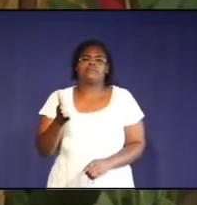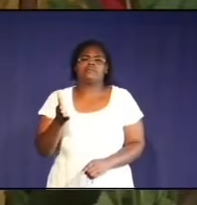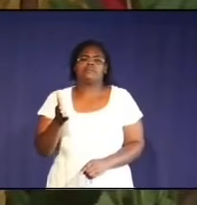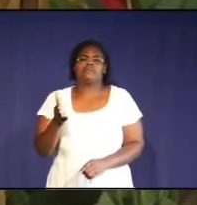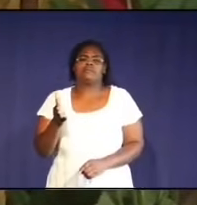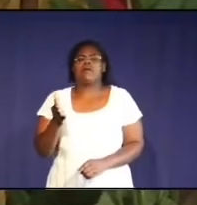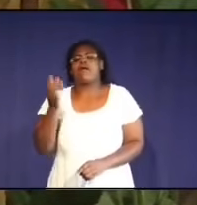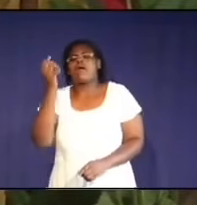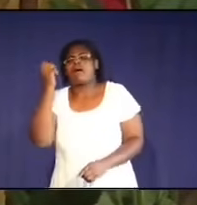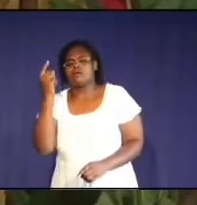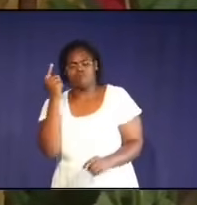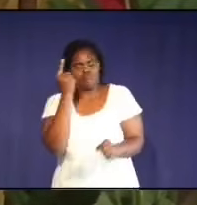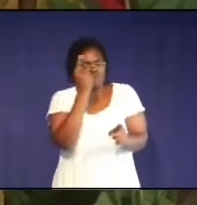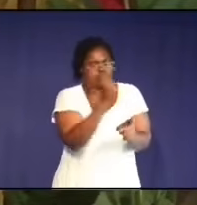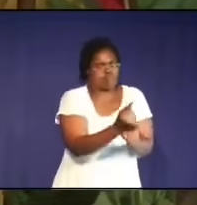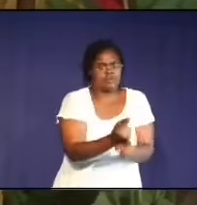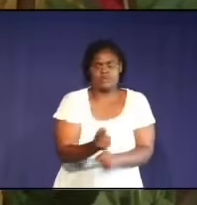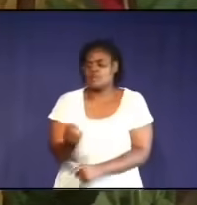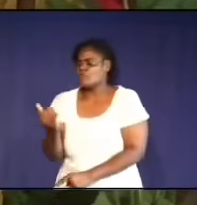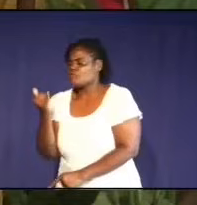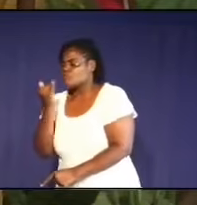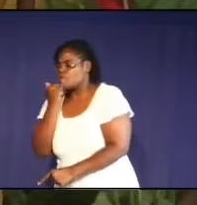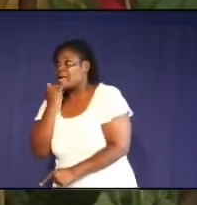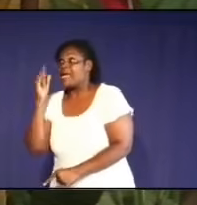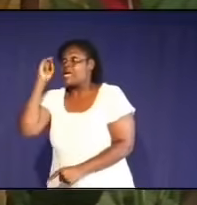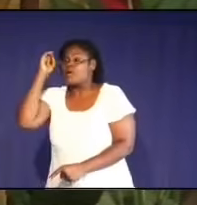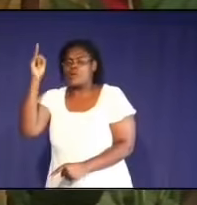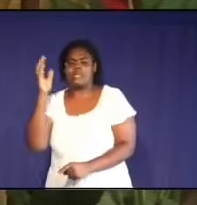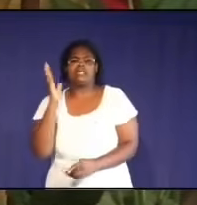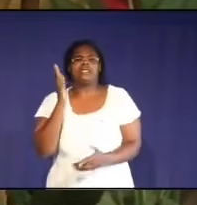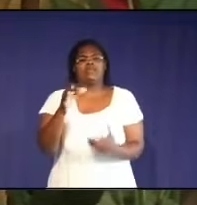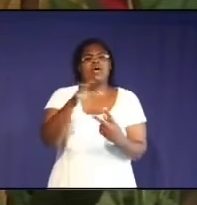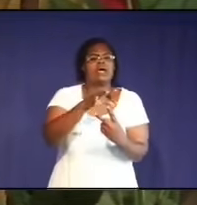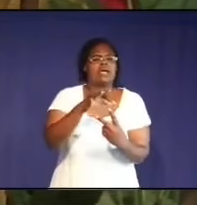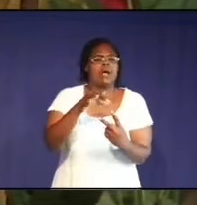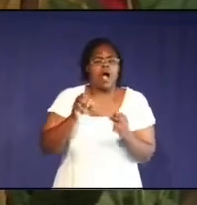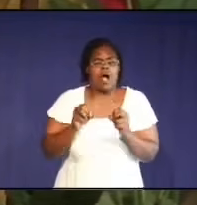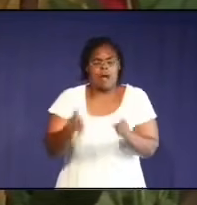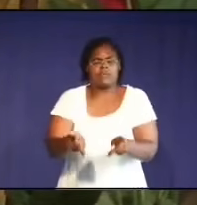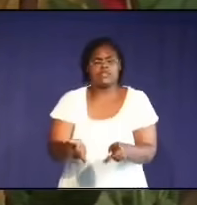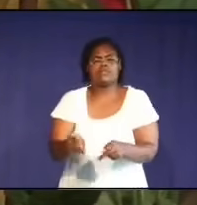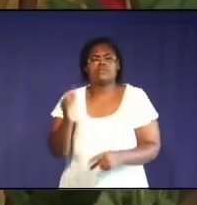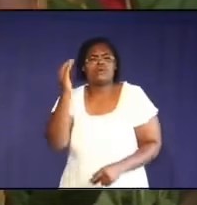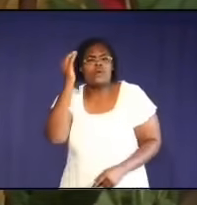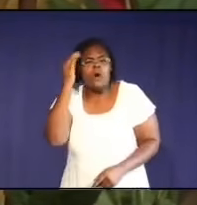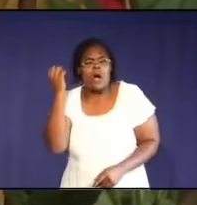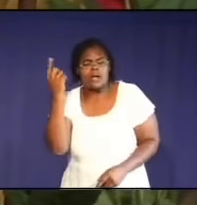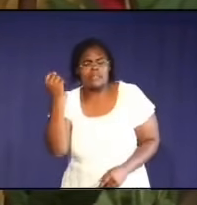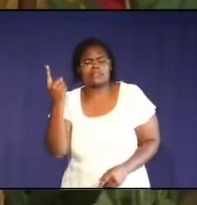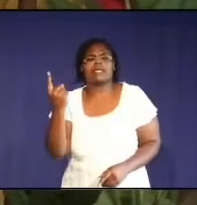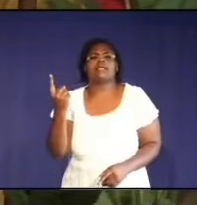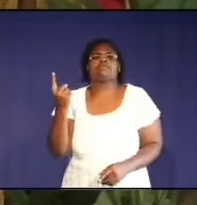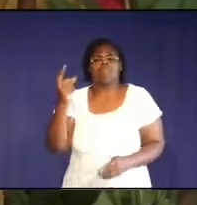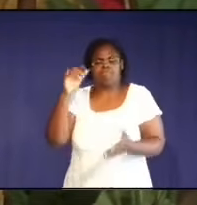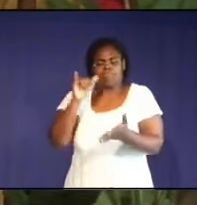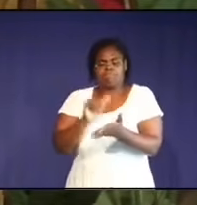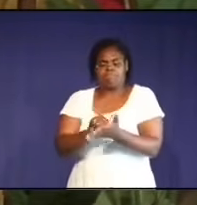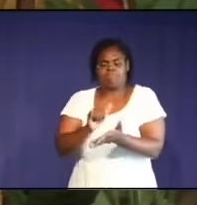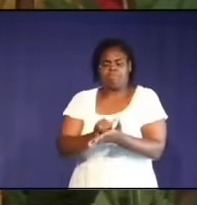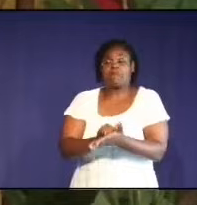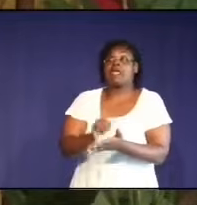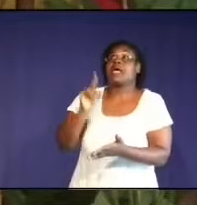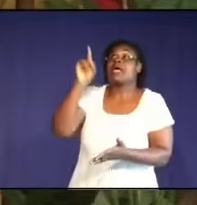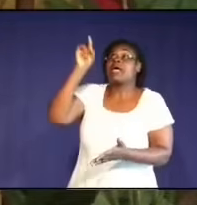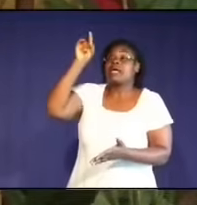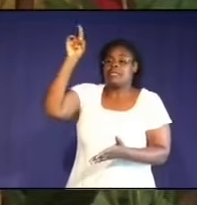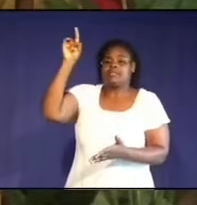right from wrong. He'll give you a chance to know there is a savior. He'll give you a chance to know, thus